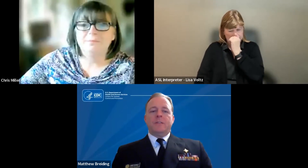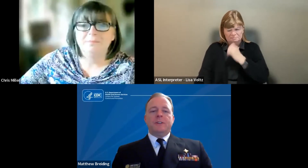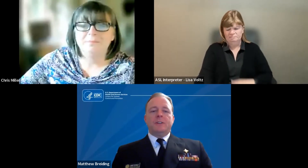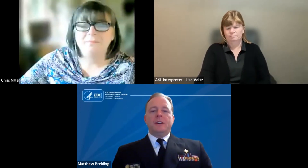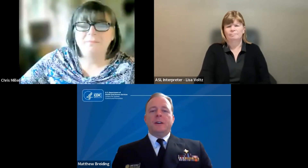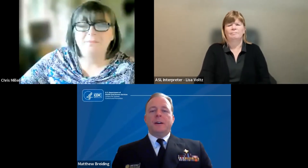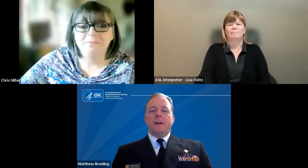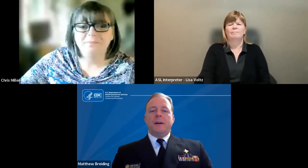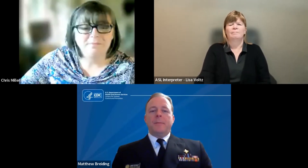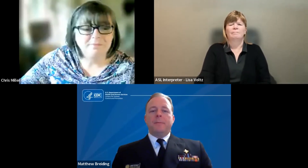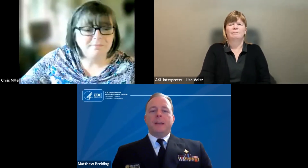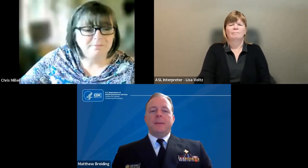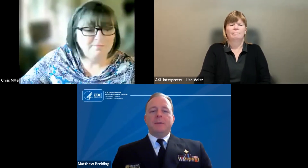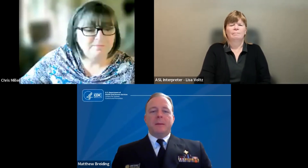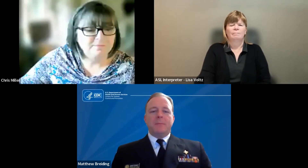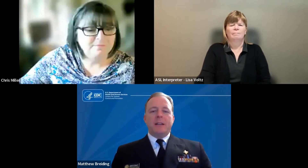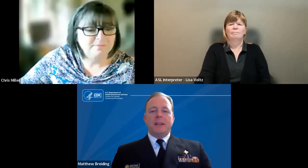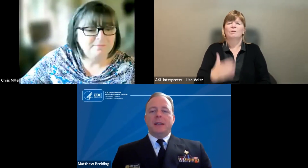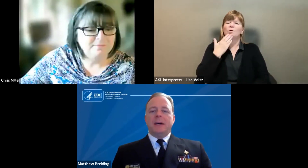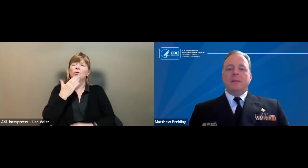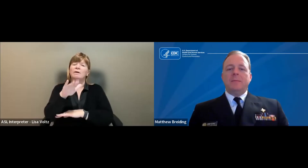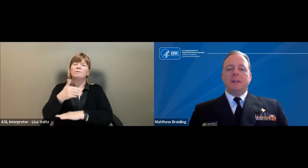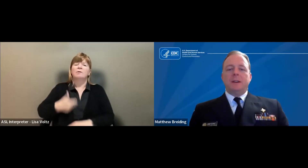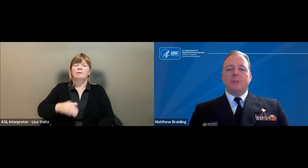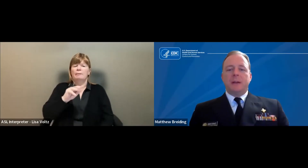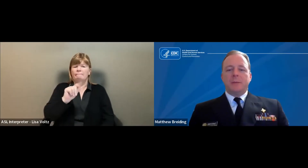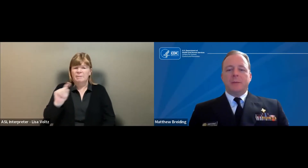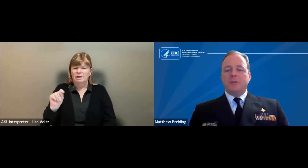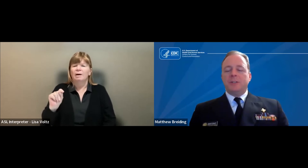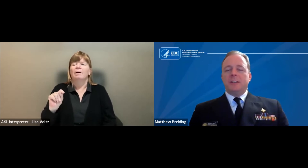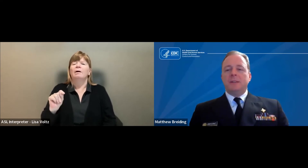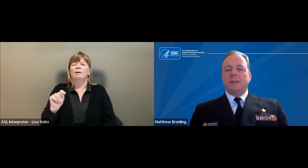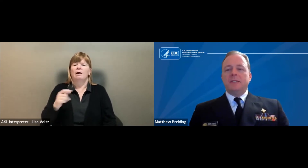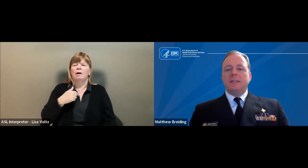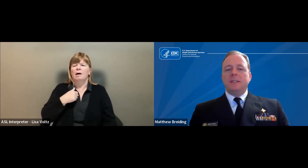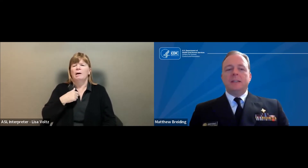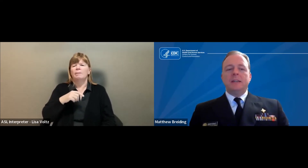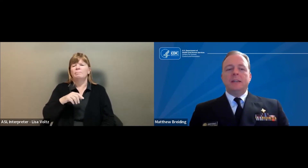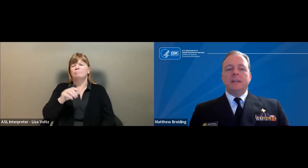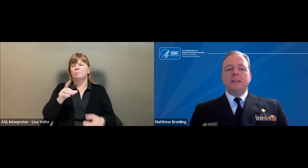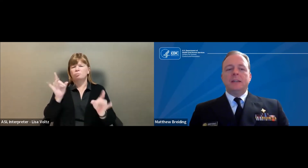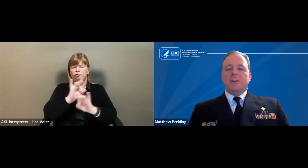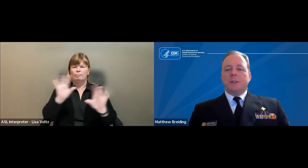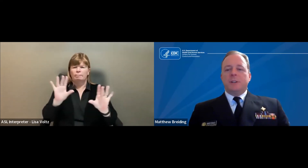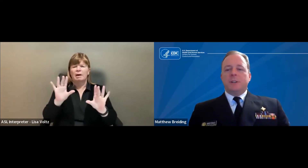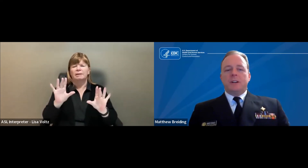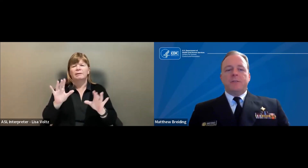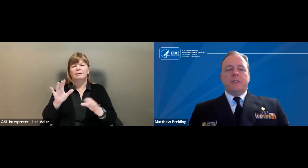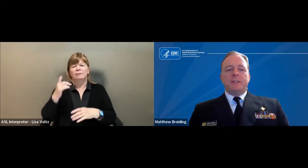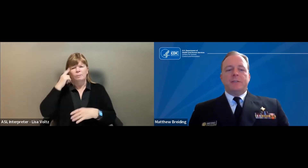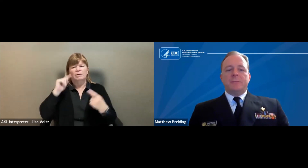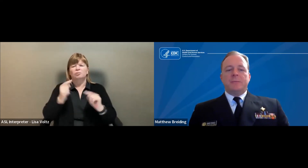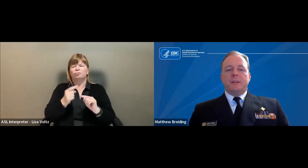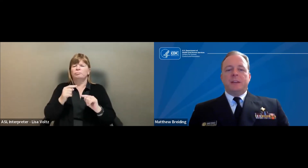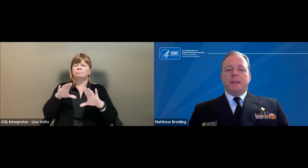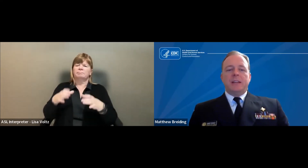Good afternoon. My name is Matt Briding, and I am the Traumatic Brain Injury Team Lead at CDC. I just want to start off